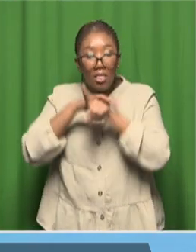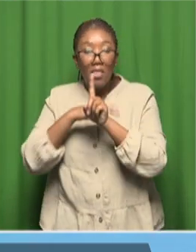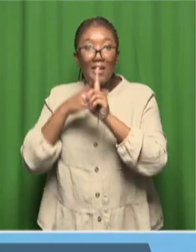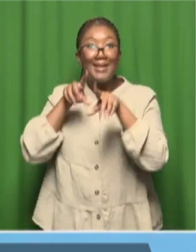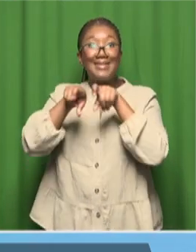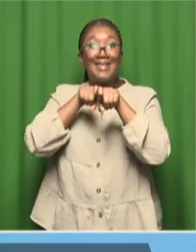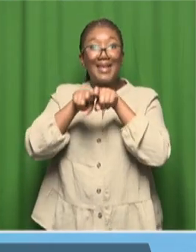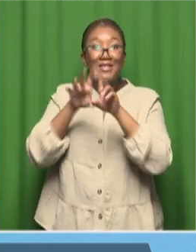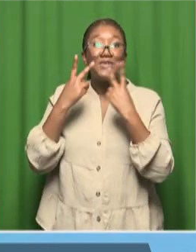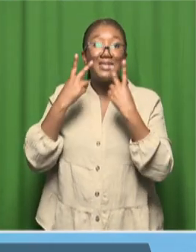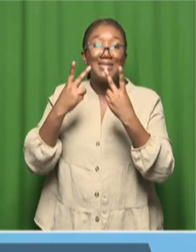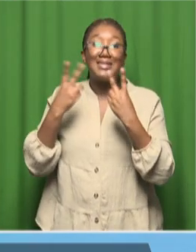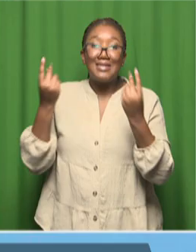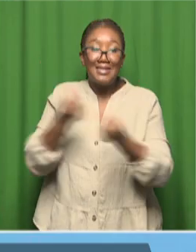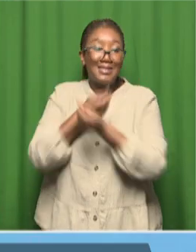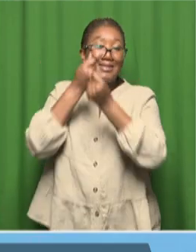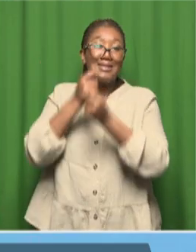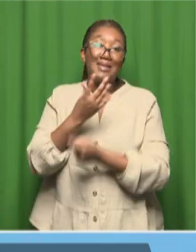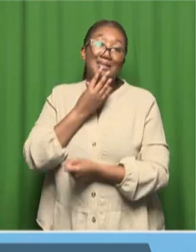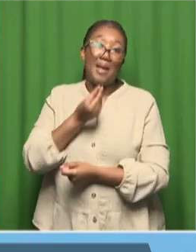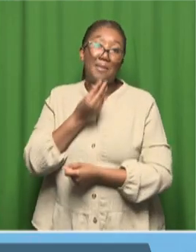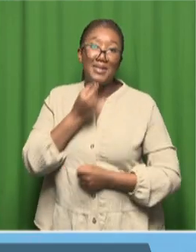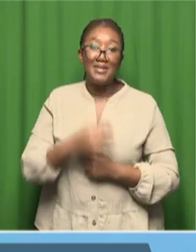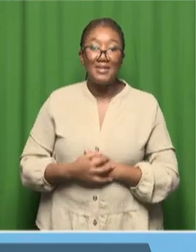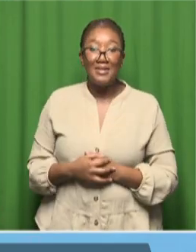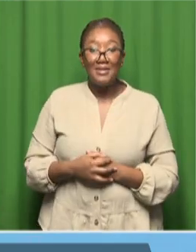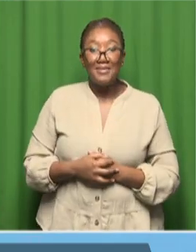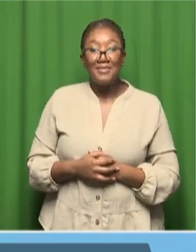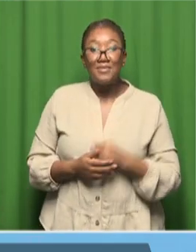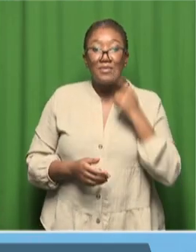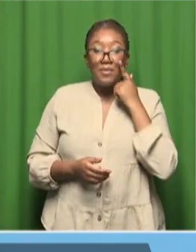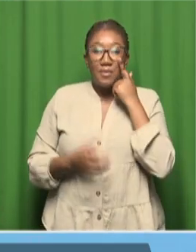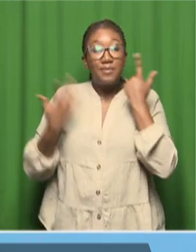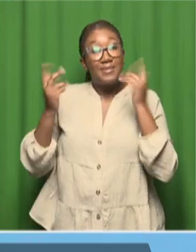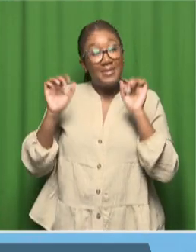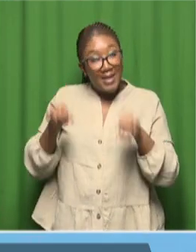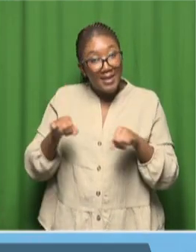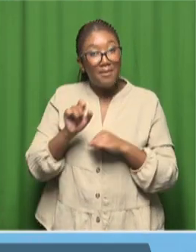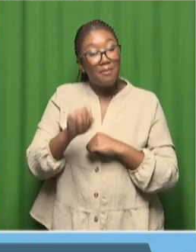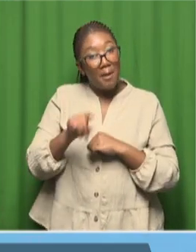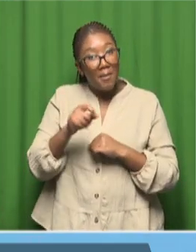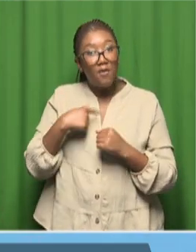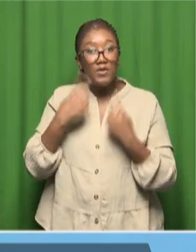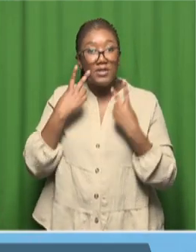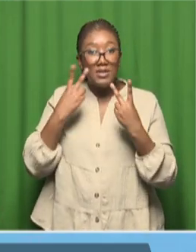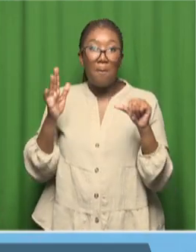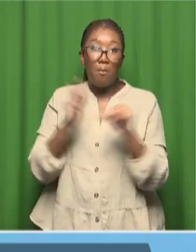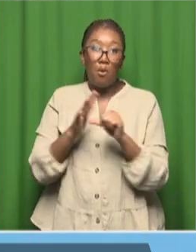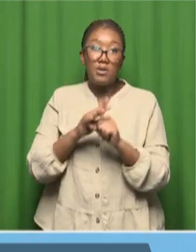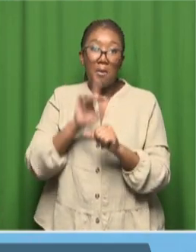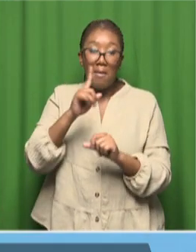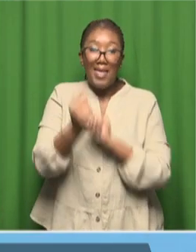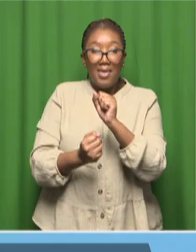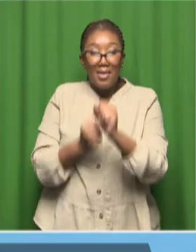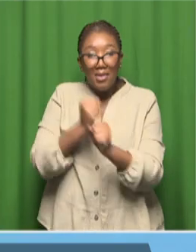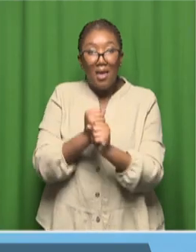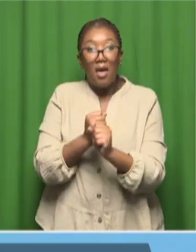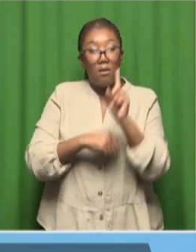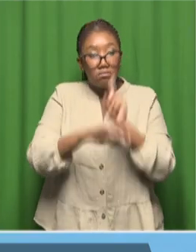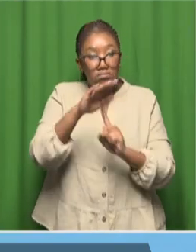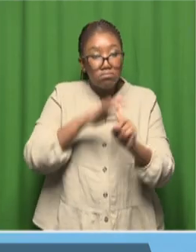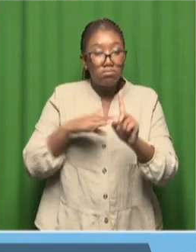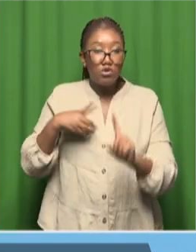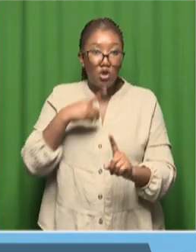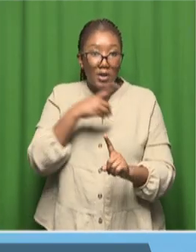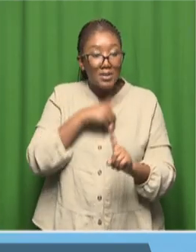may be too late, they've already got complications. Yeah, you see, and that's a great worry. And that's why it's essential to go and keep on top